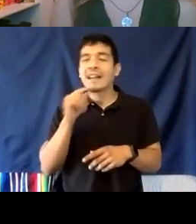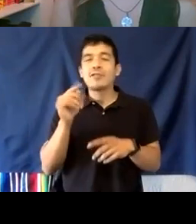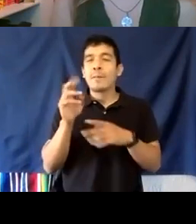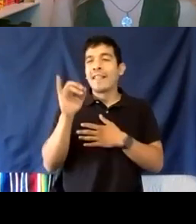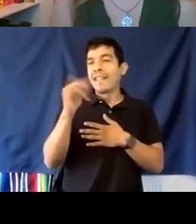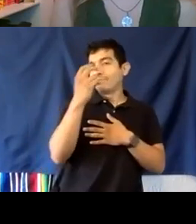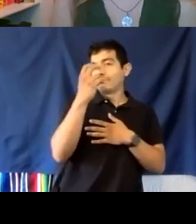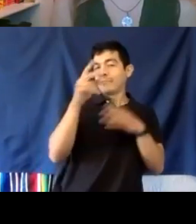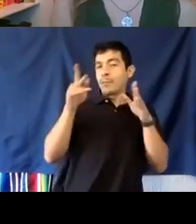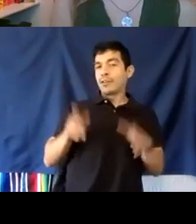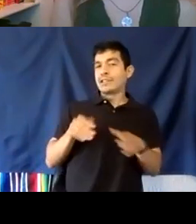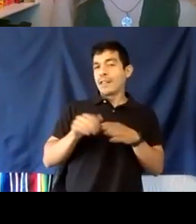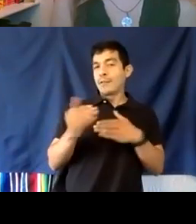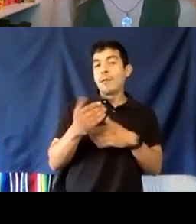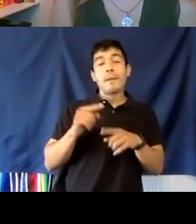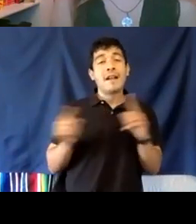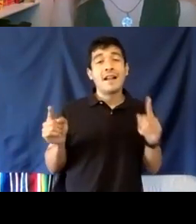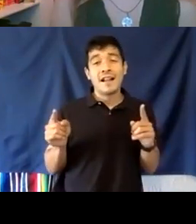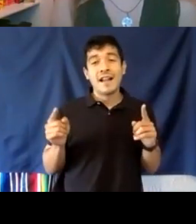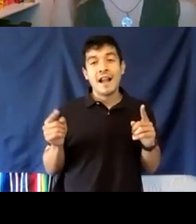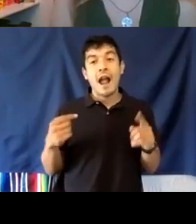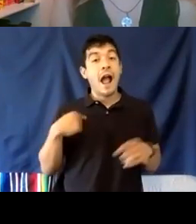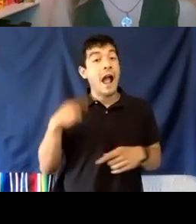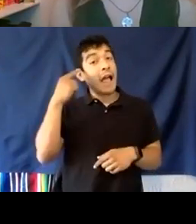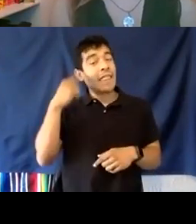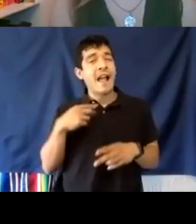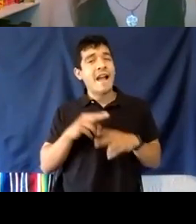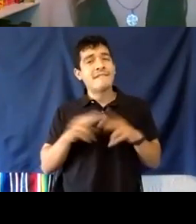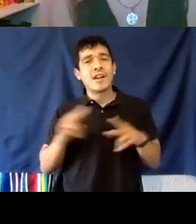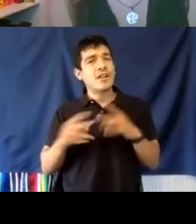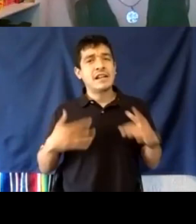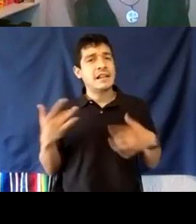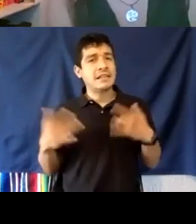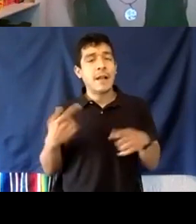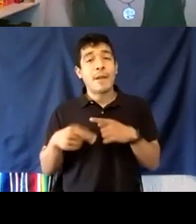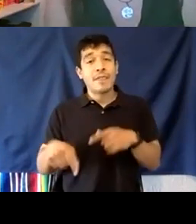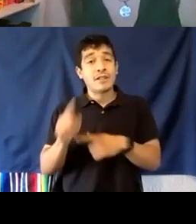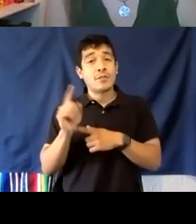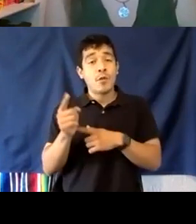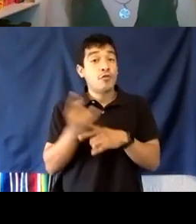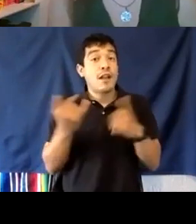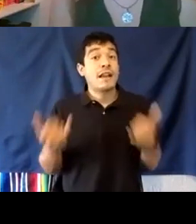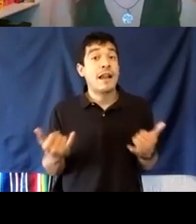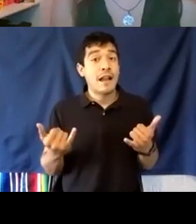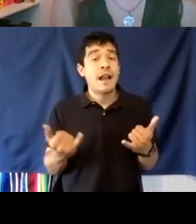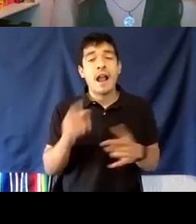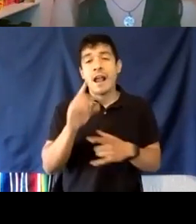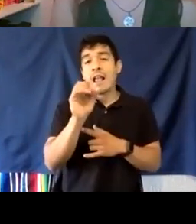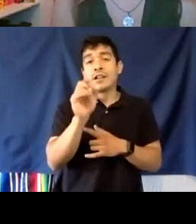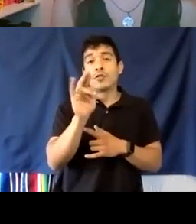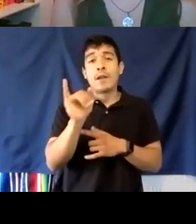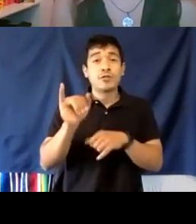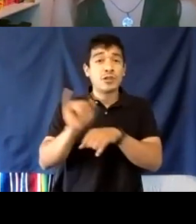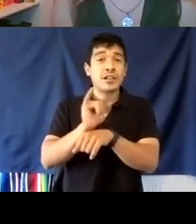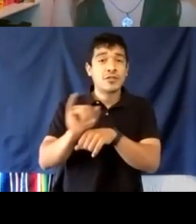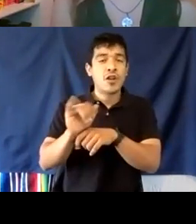you know, I think about, I am really deeply excited about this moment that we're in. You know, the documentary film industry kind